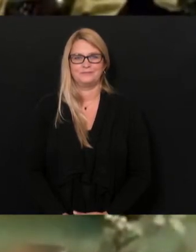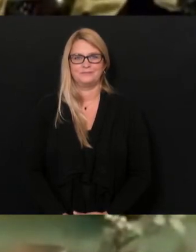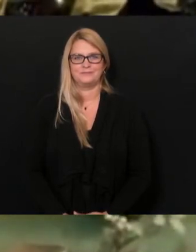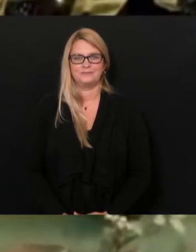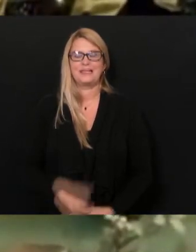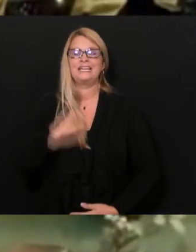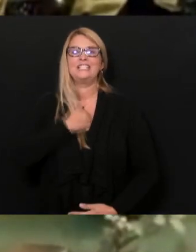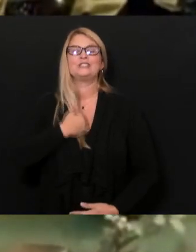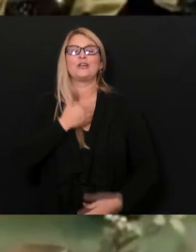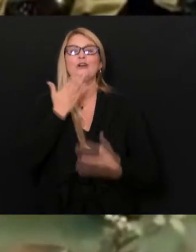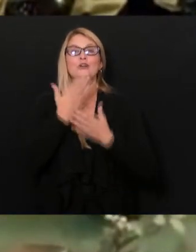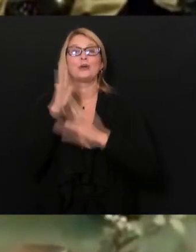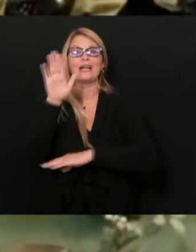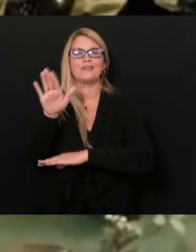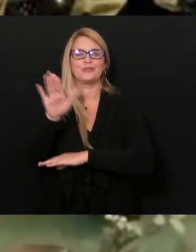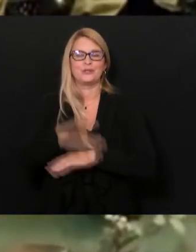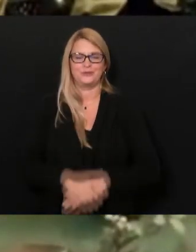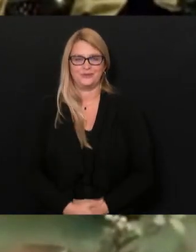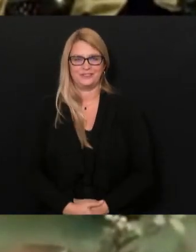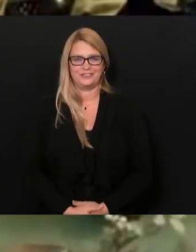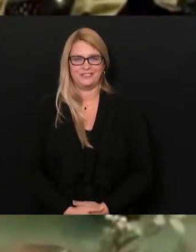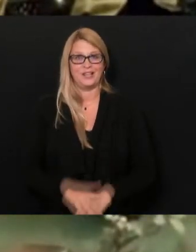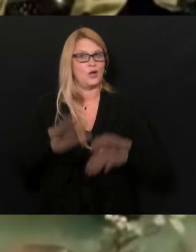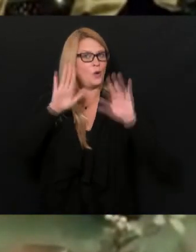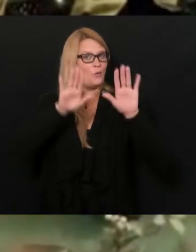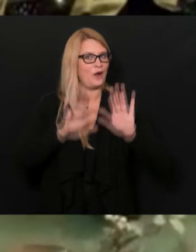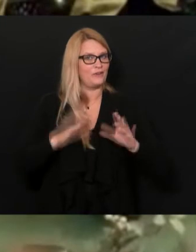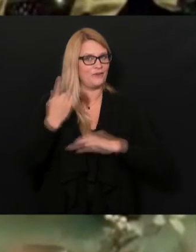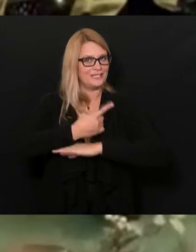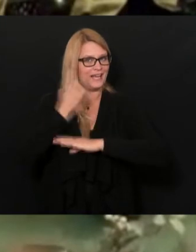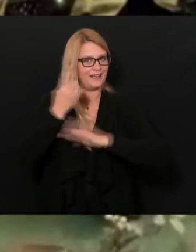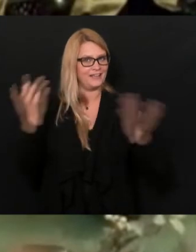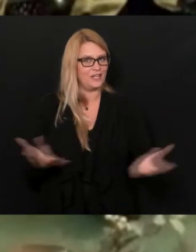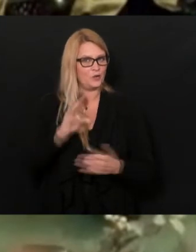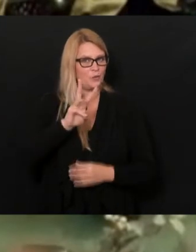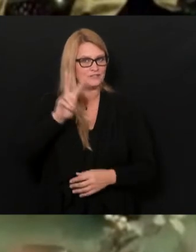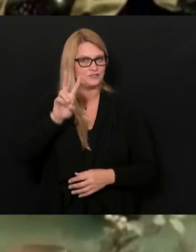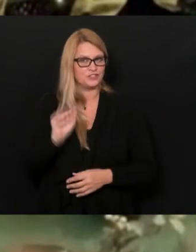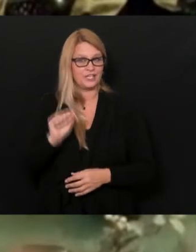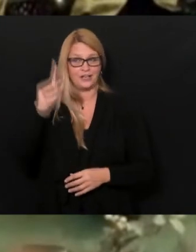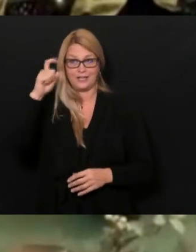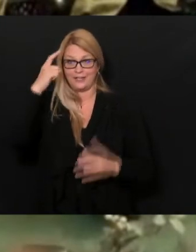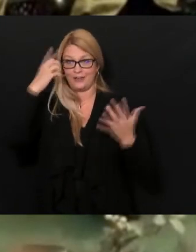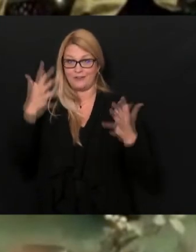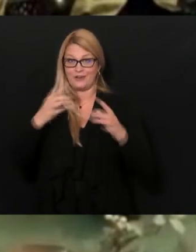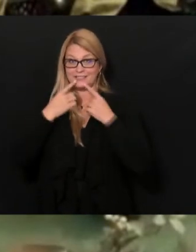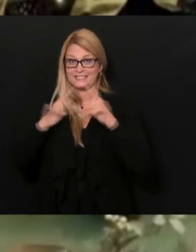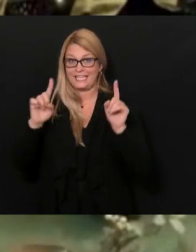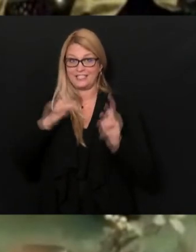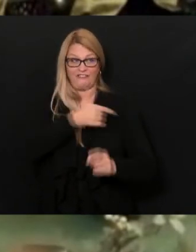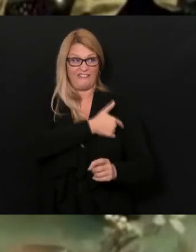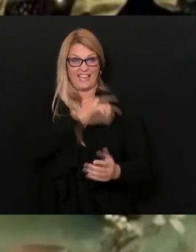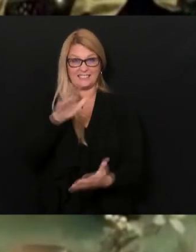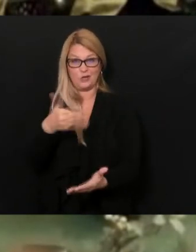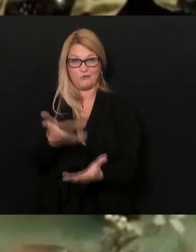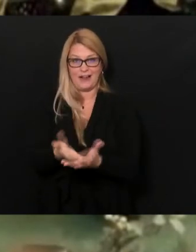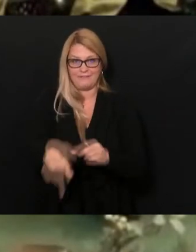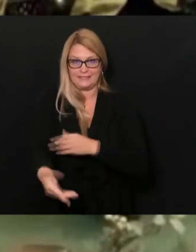All right, good afternoon, everyone. It is a wonderful day in West Virginia. As the governor said, we had vaccine delivered this